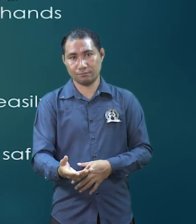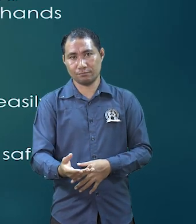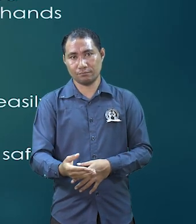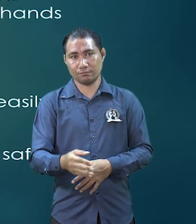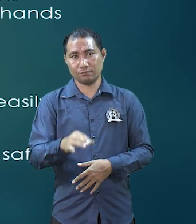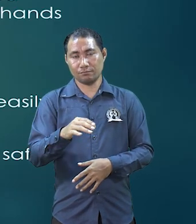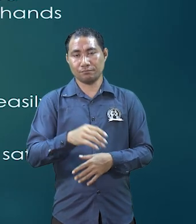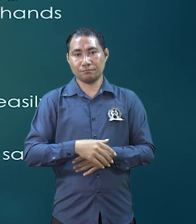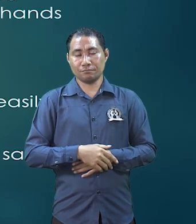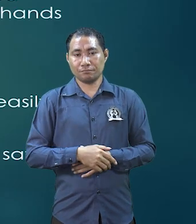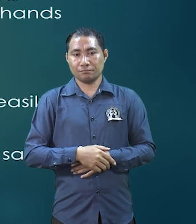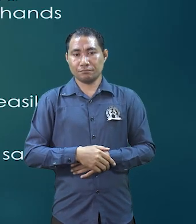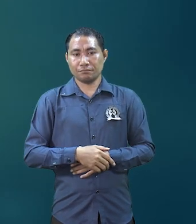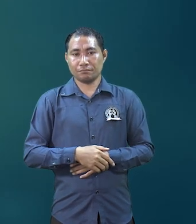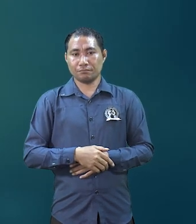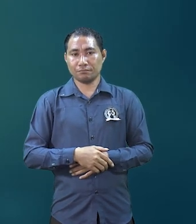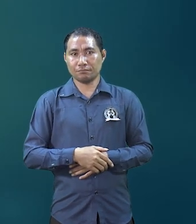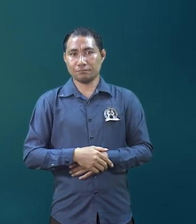For food handlers,